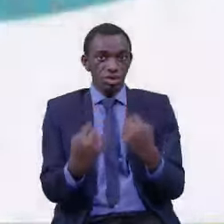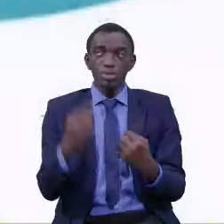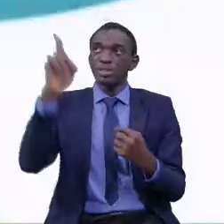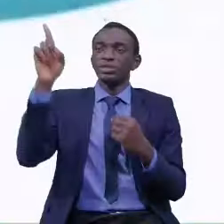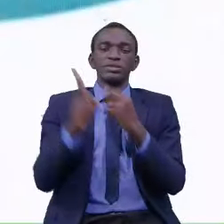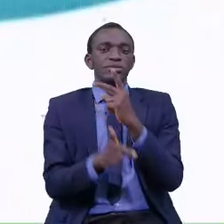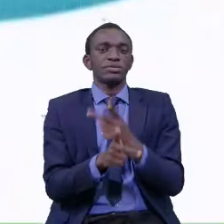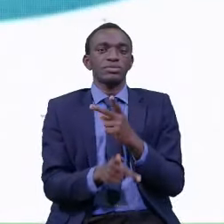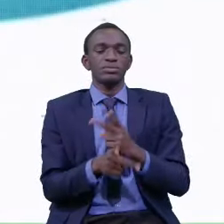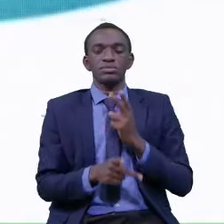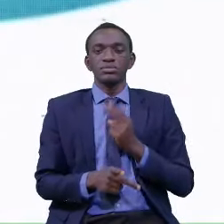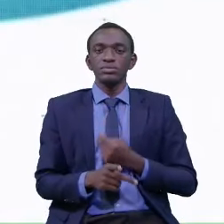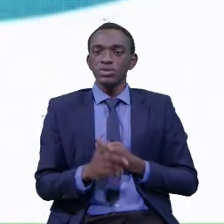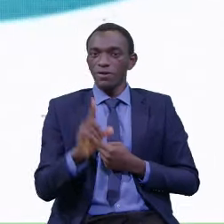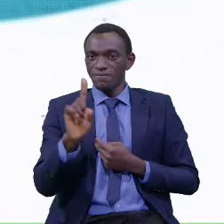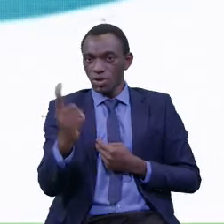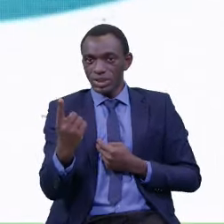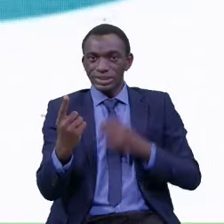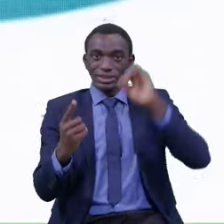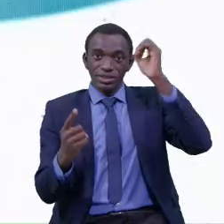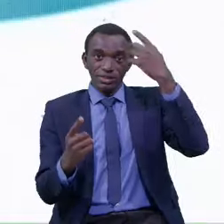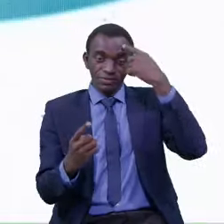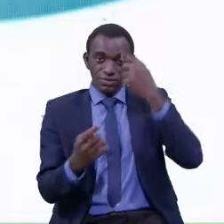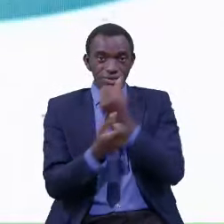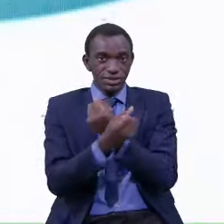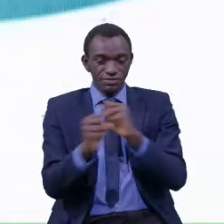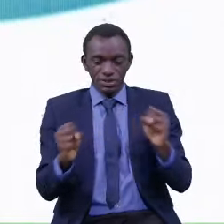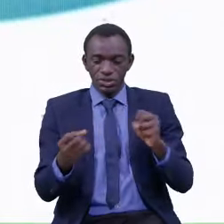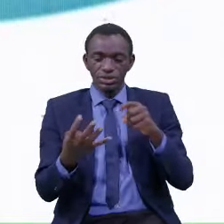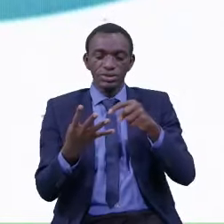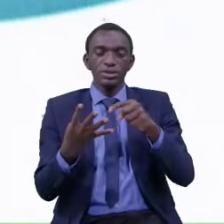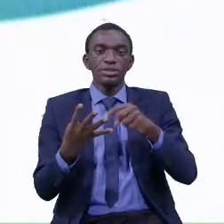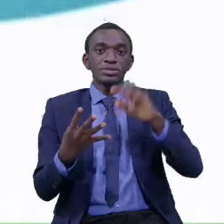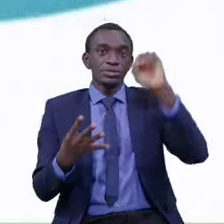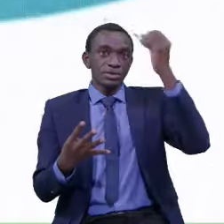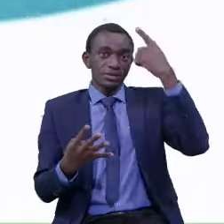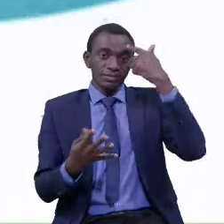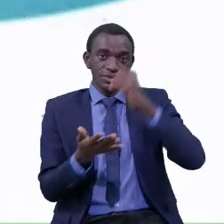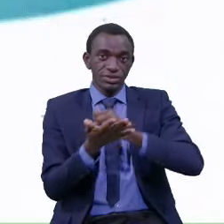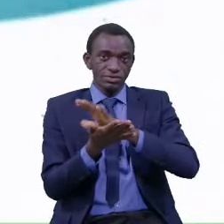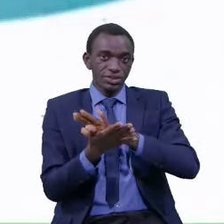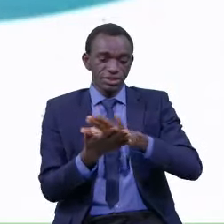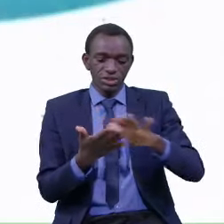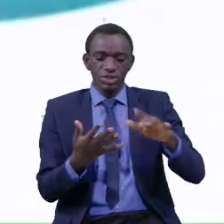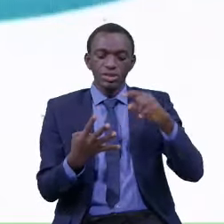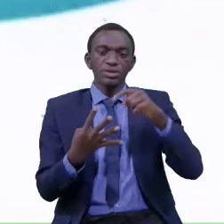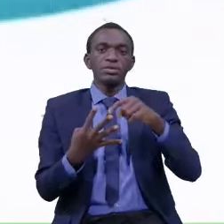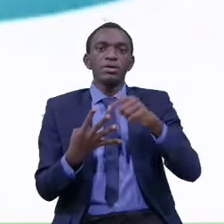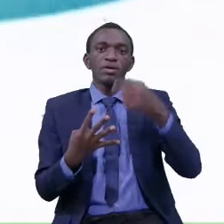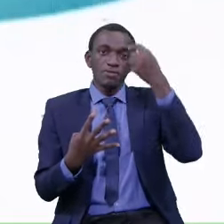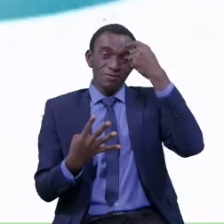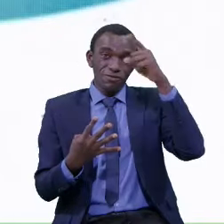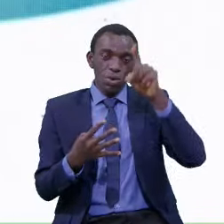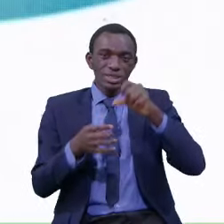for salvation, grace for sanctification, grace for steadfastness, until